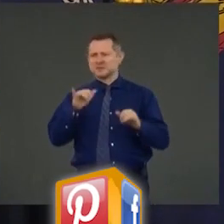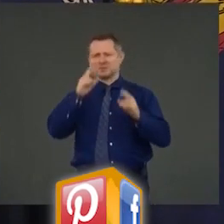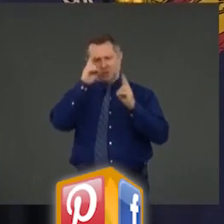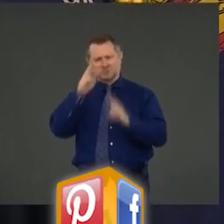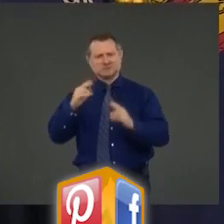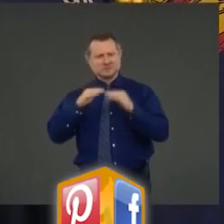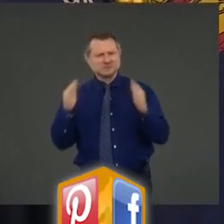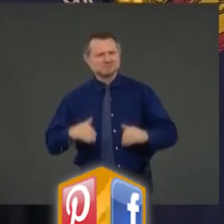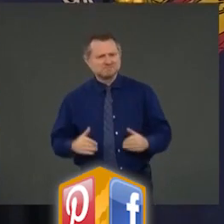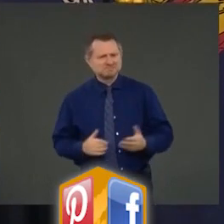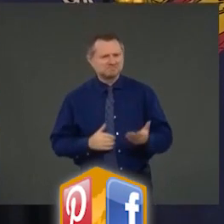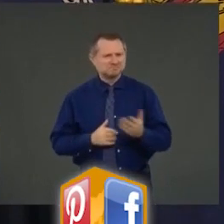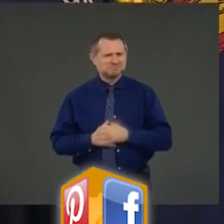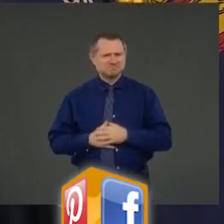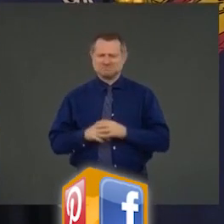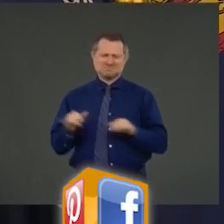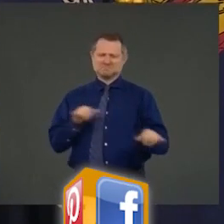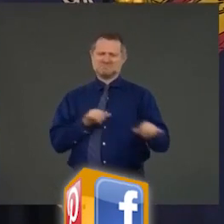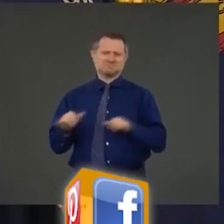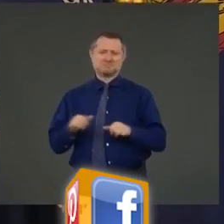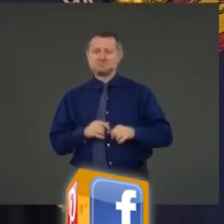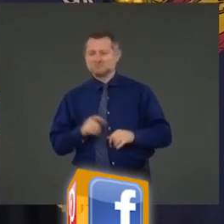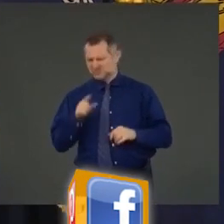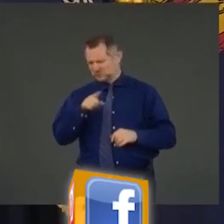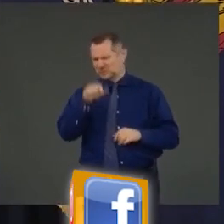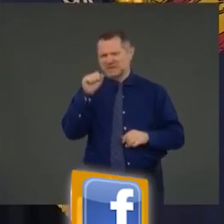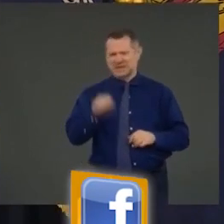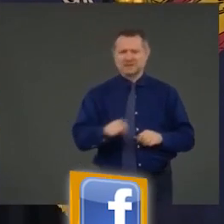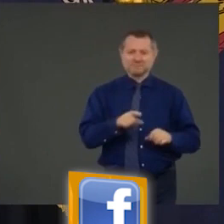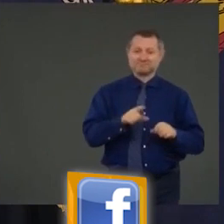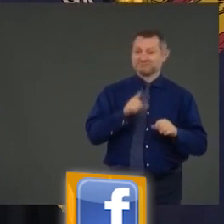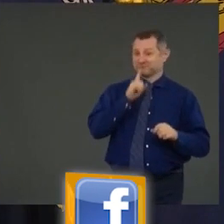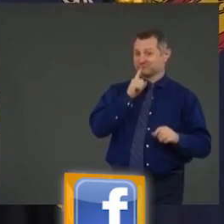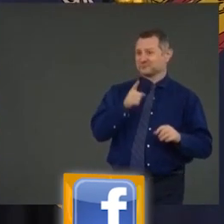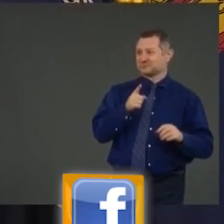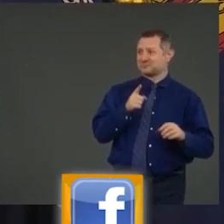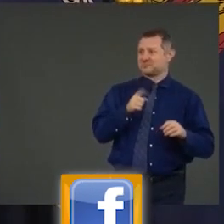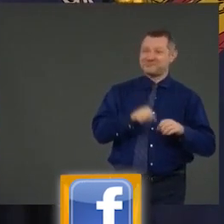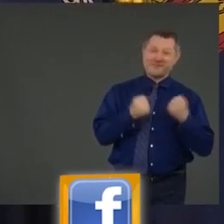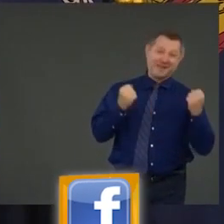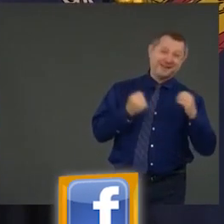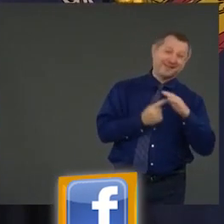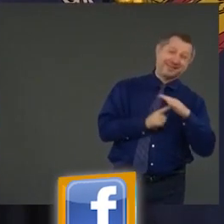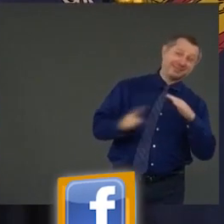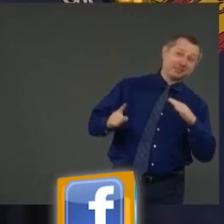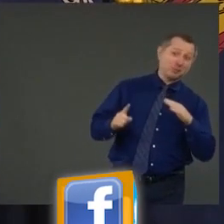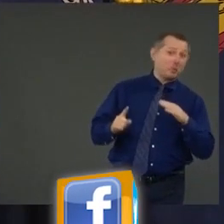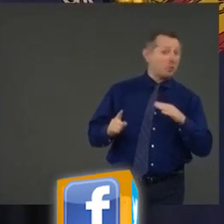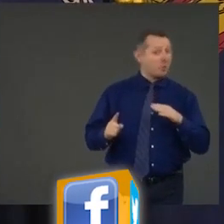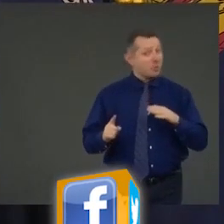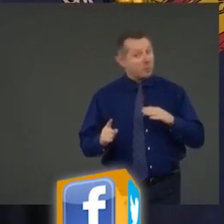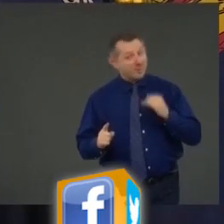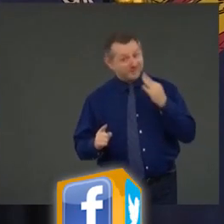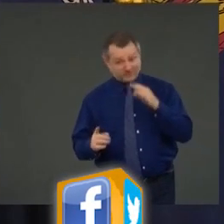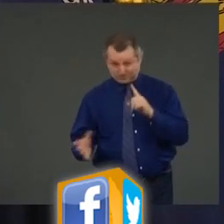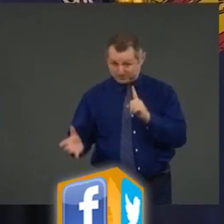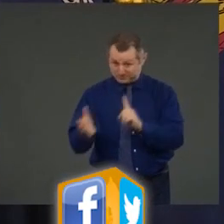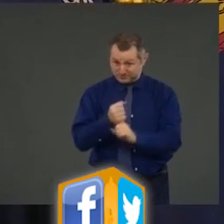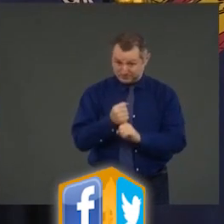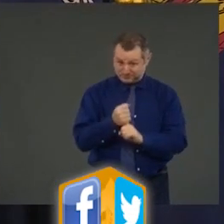So that's almost any law. Yeah, you can violate the quarantine until you get caught. And then when you get